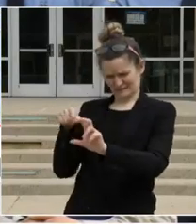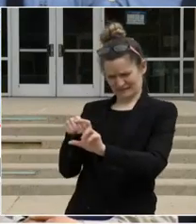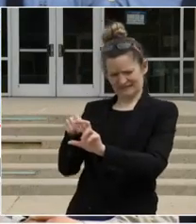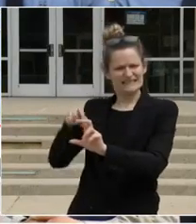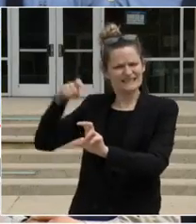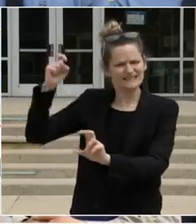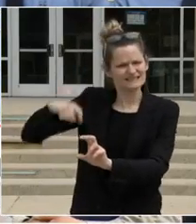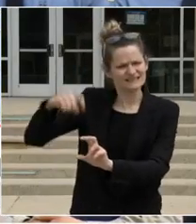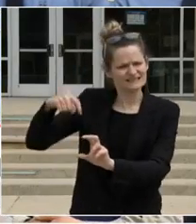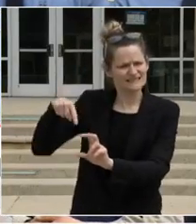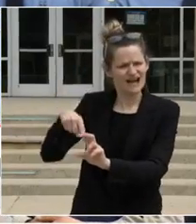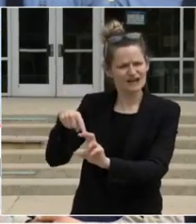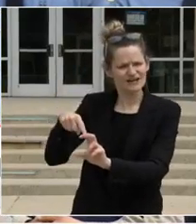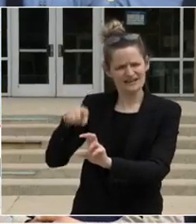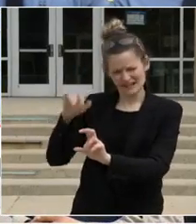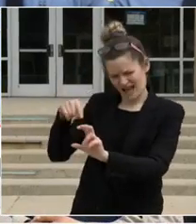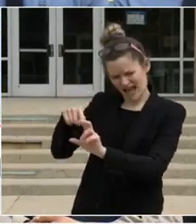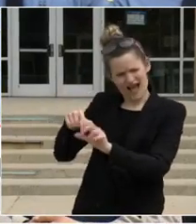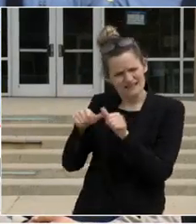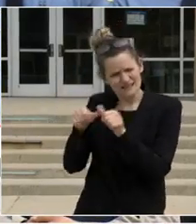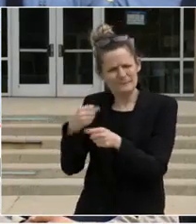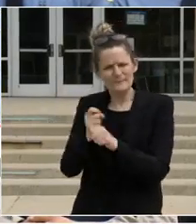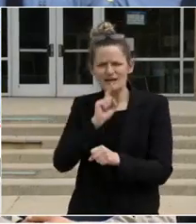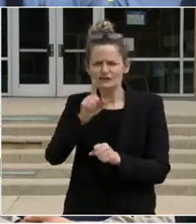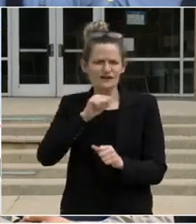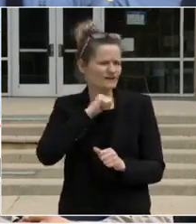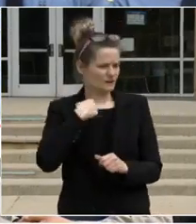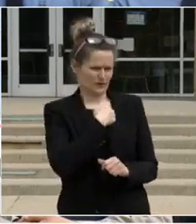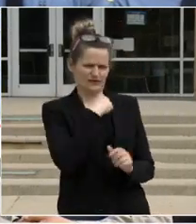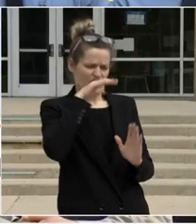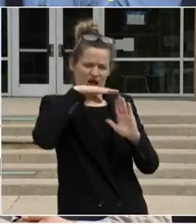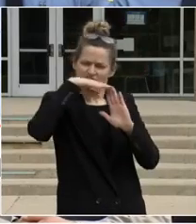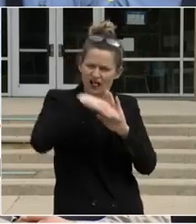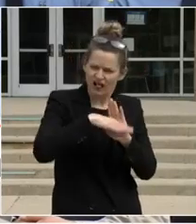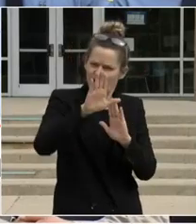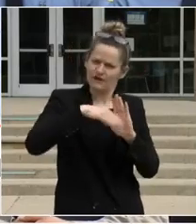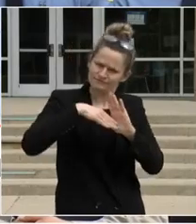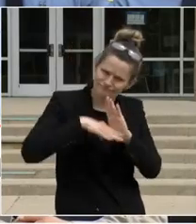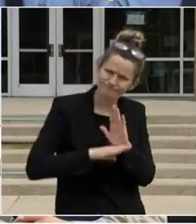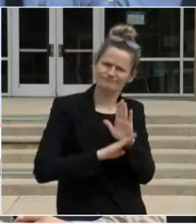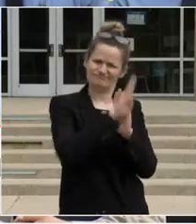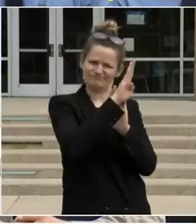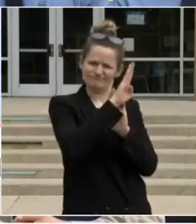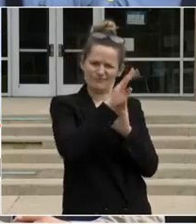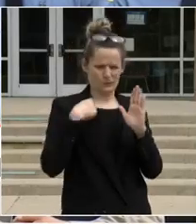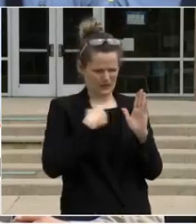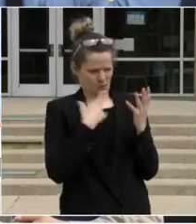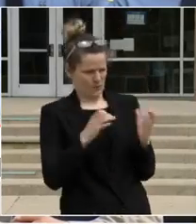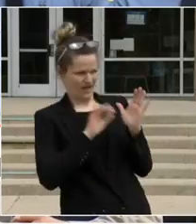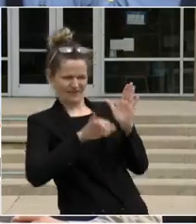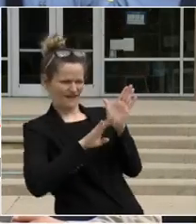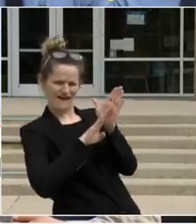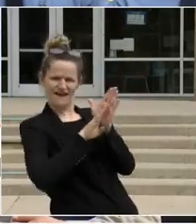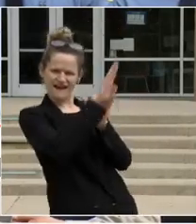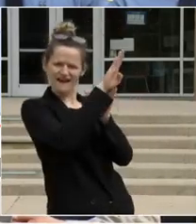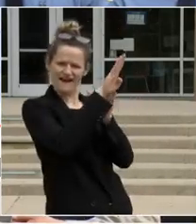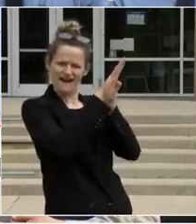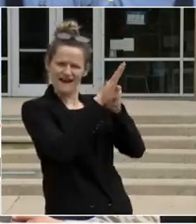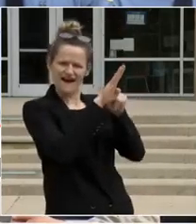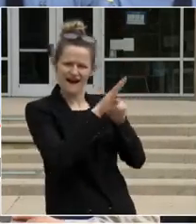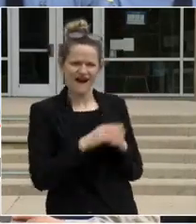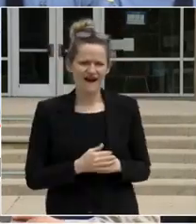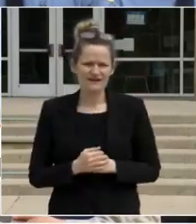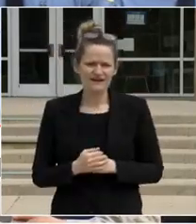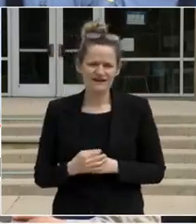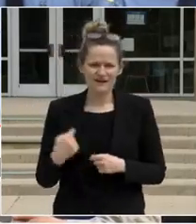citywide resurgence. The mayor's budget will assist MPD with the hiring bonus for new recruits. We simply